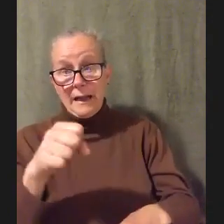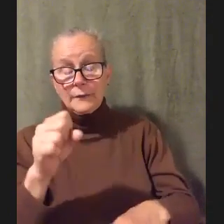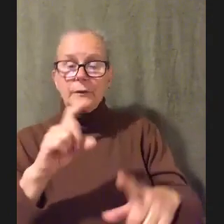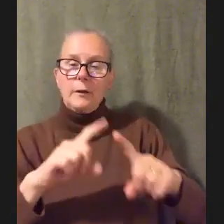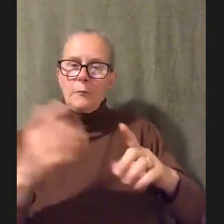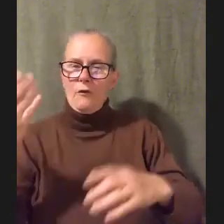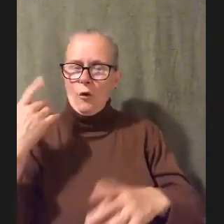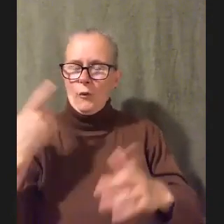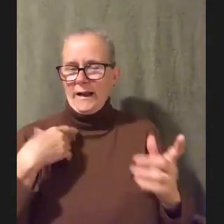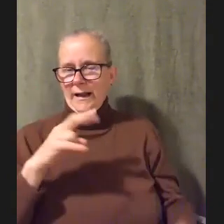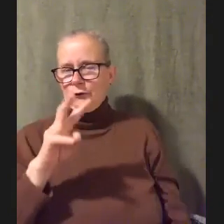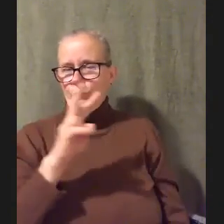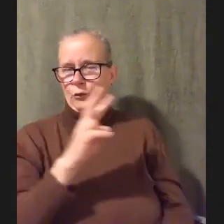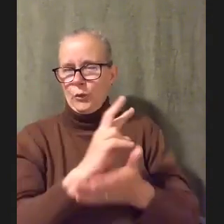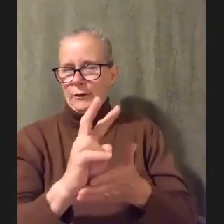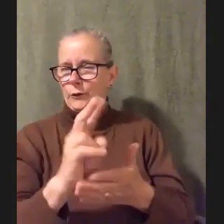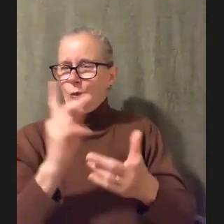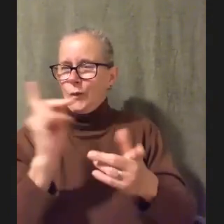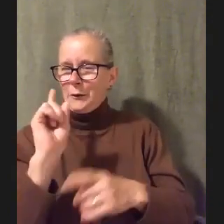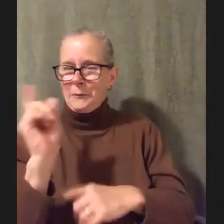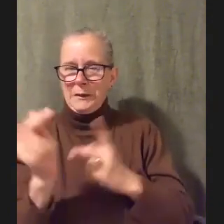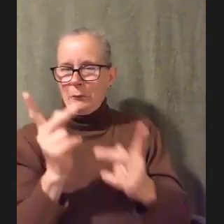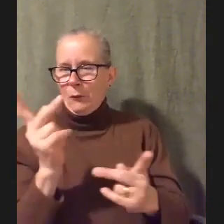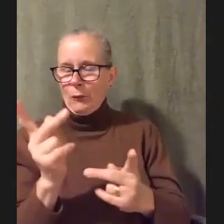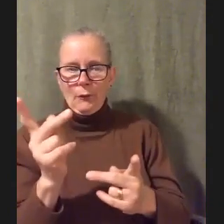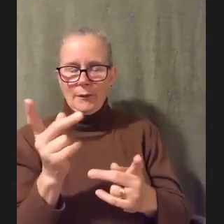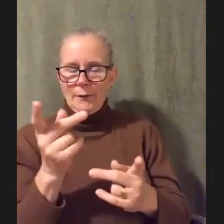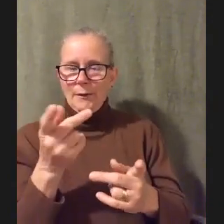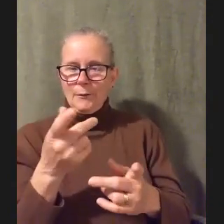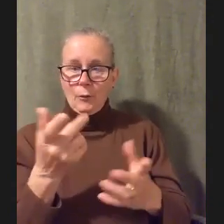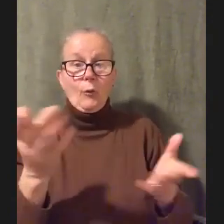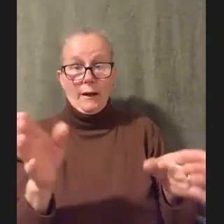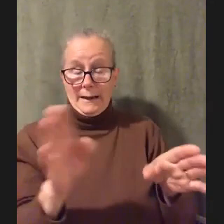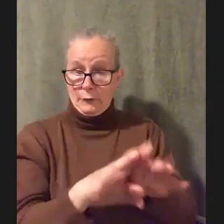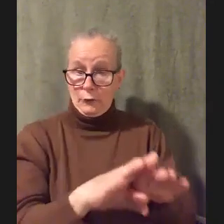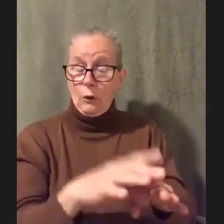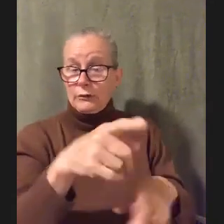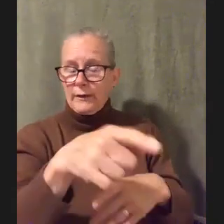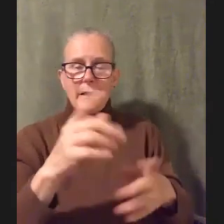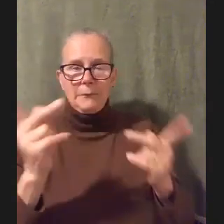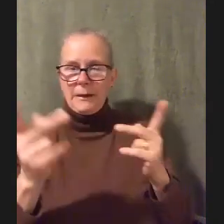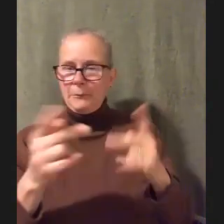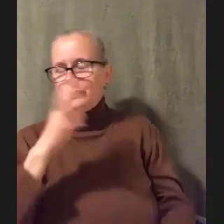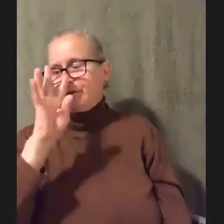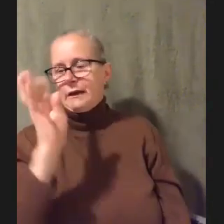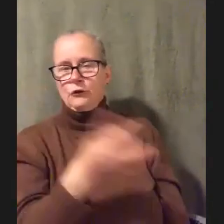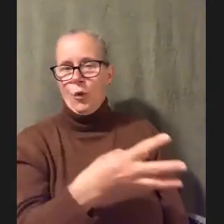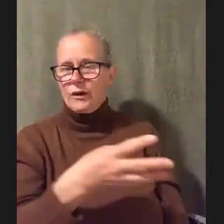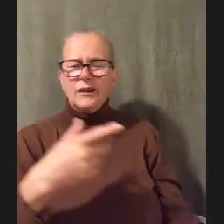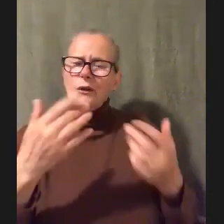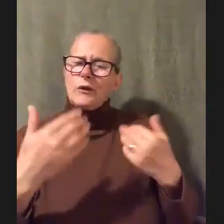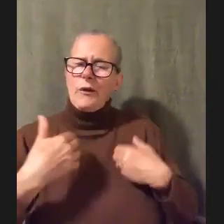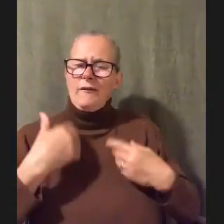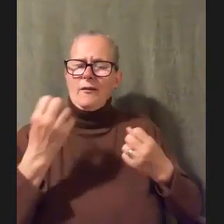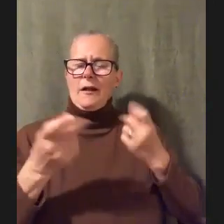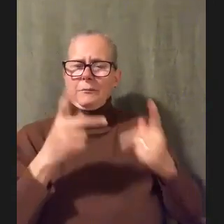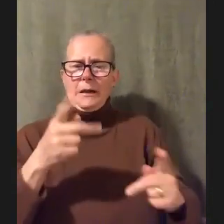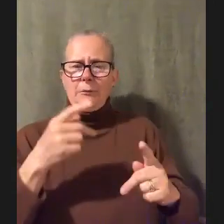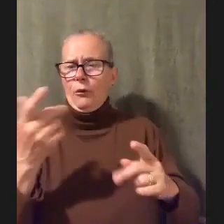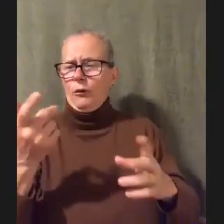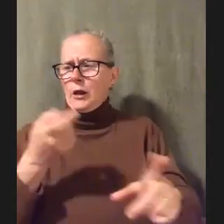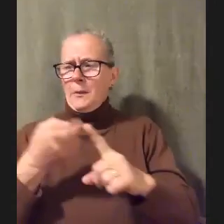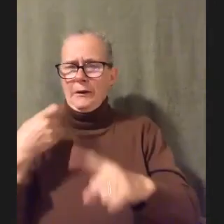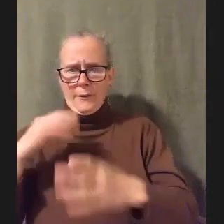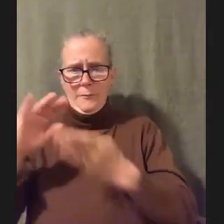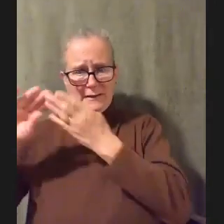we had about 2 weeks where folks, the trailheads were closed. Folks were disregarding that. So you would end up with a lot of folks coming out of urban